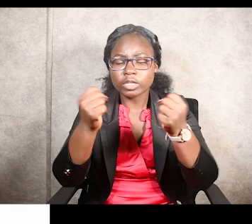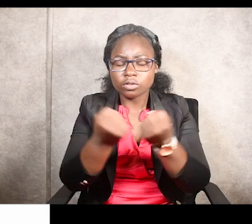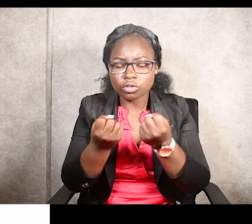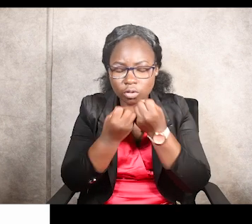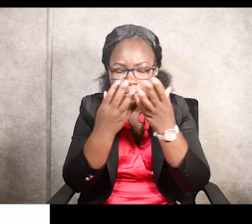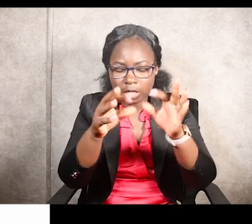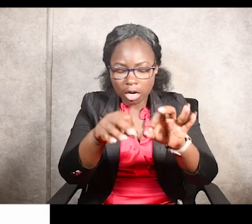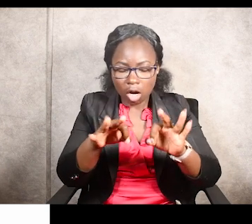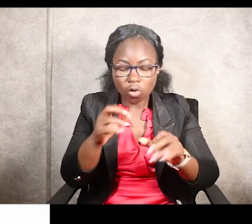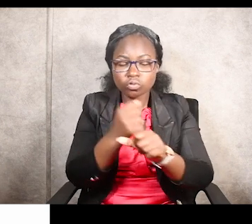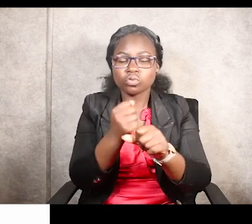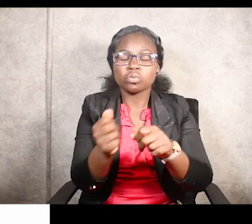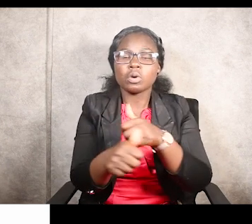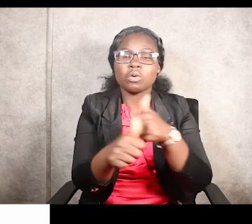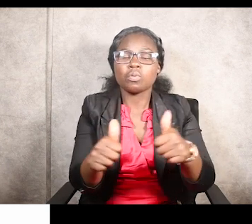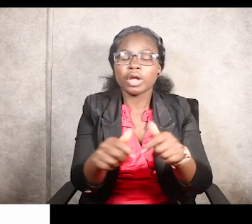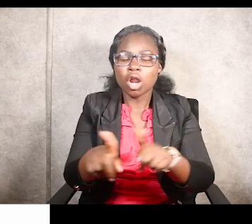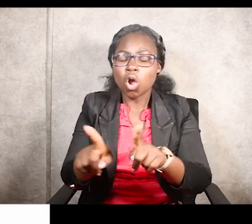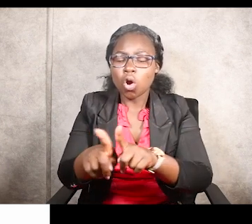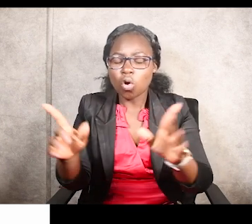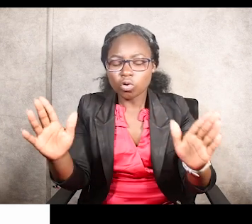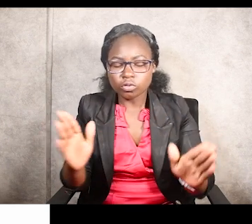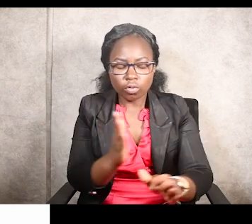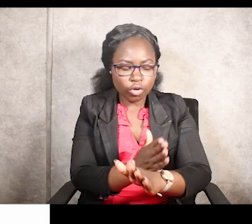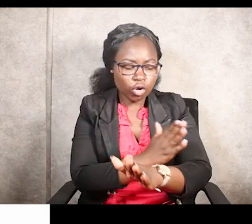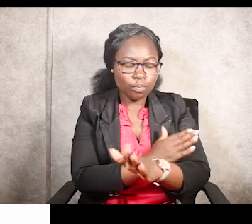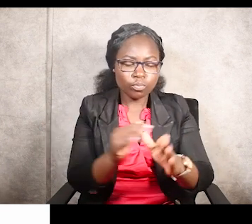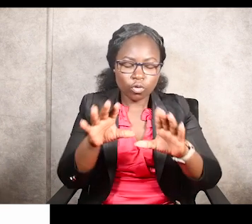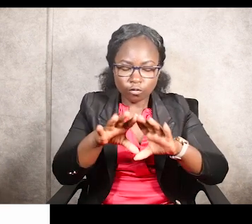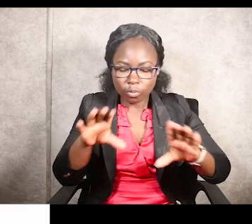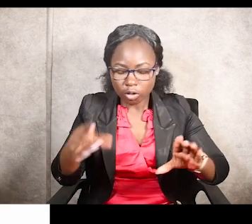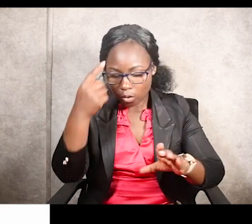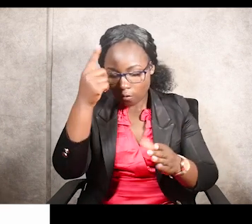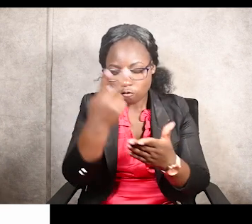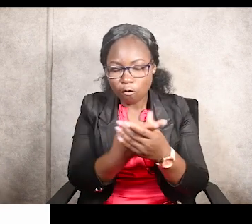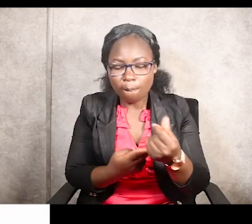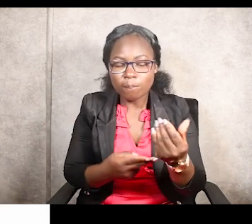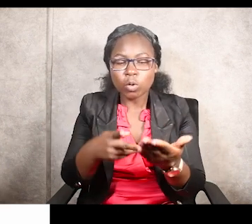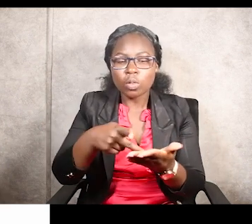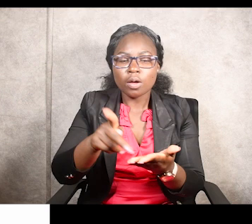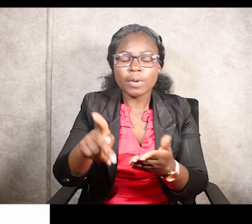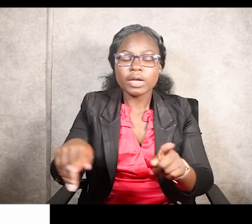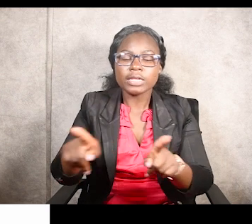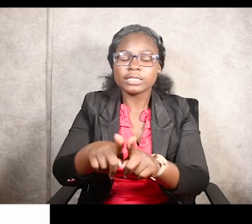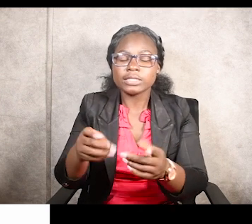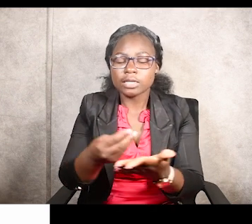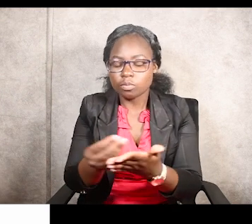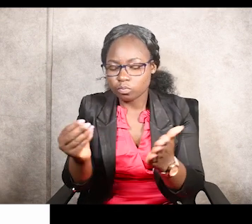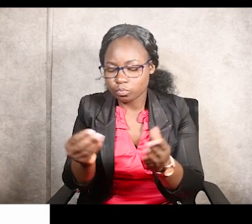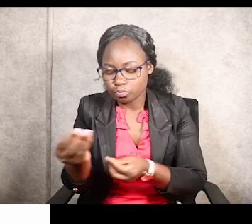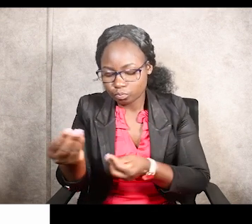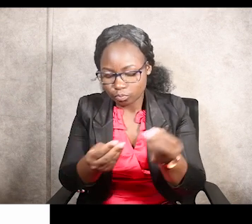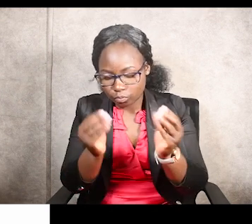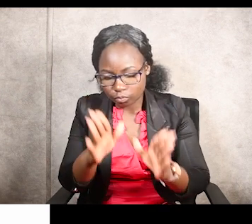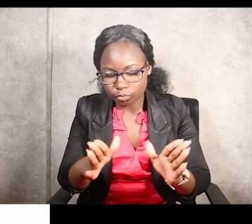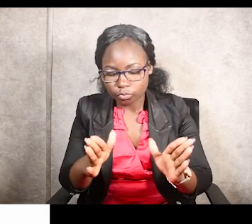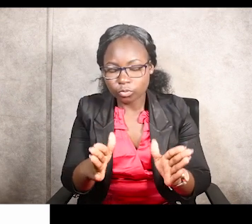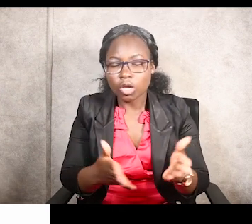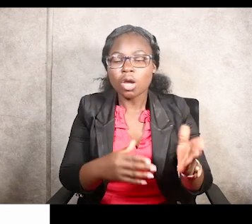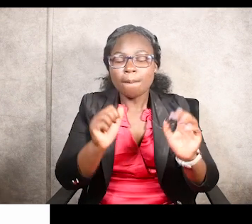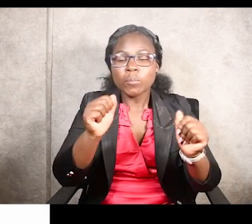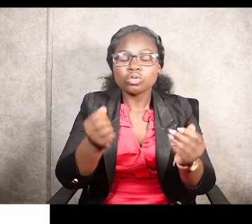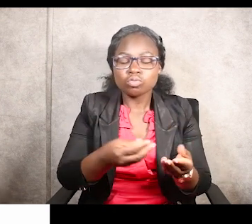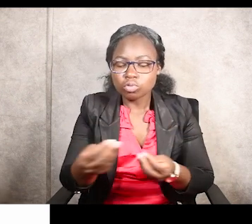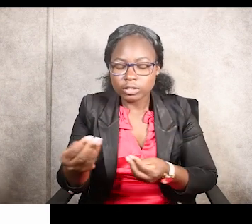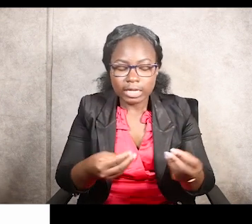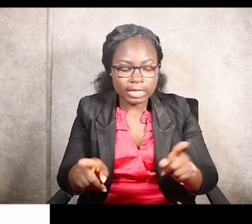so well. It has also expanded markets for both buyers and sellers. You no longer have to sell to people within your vicinity. You can sell and